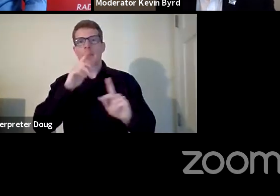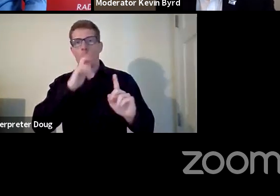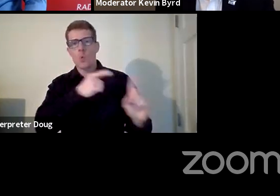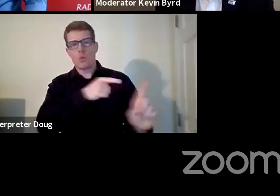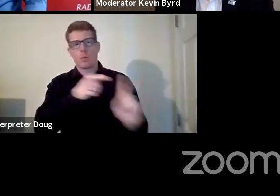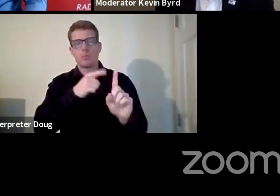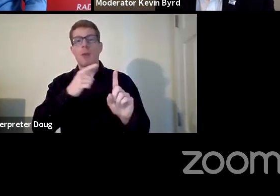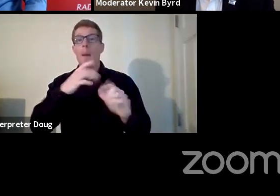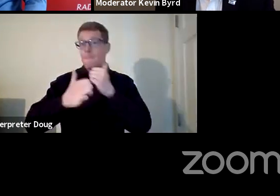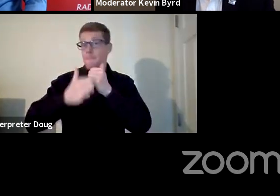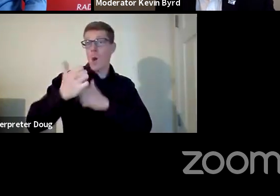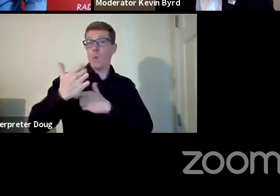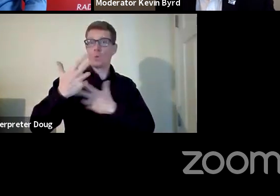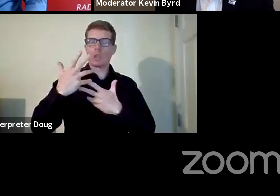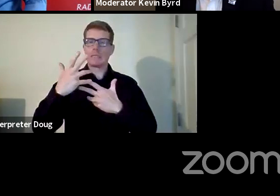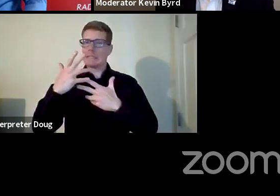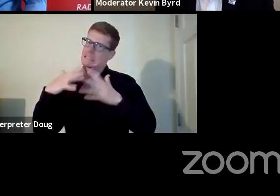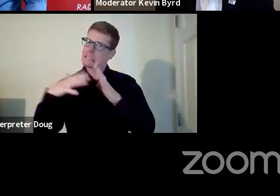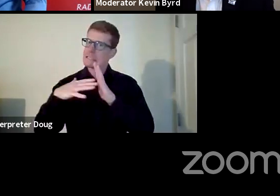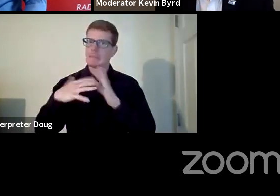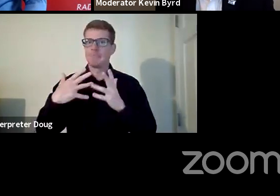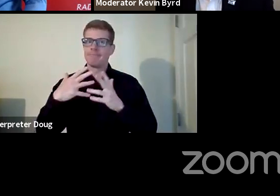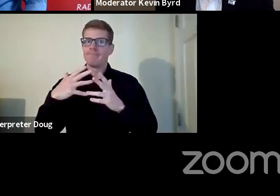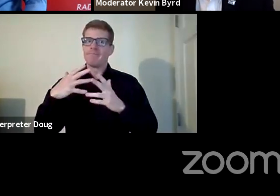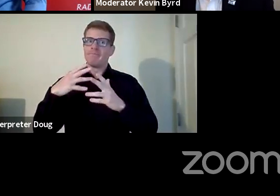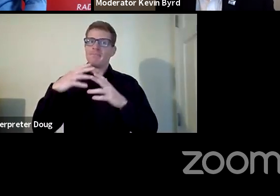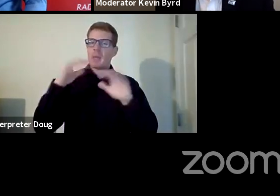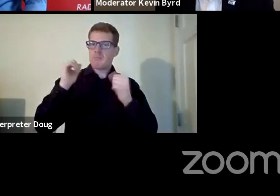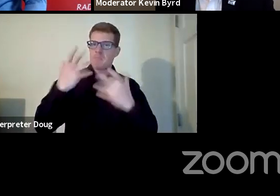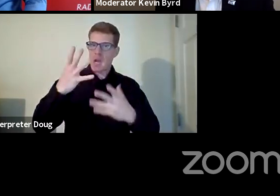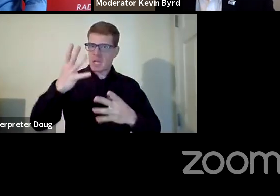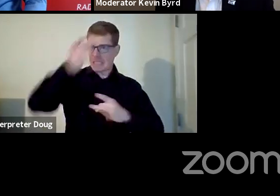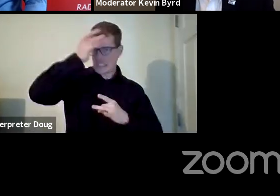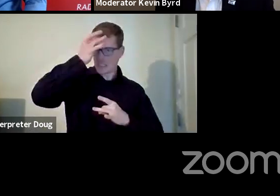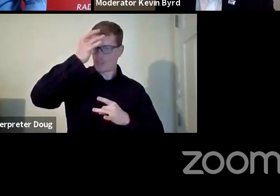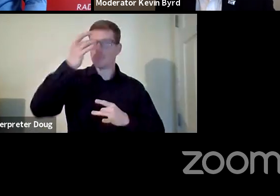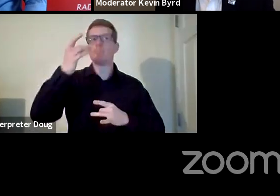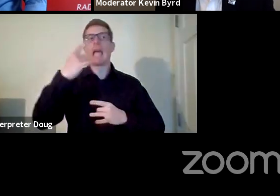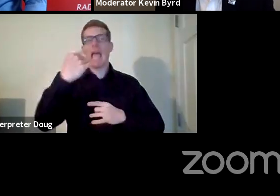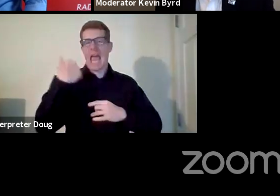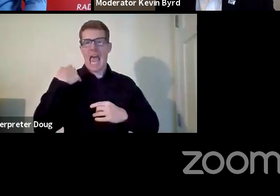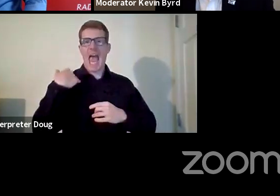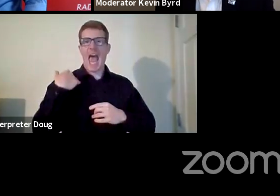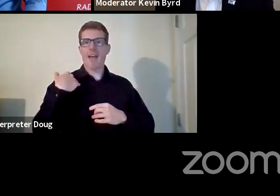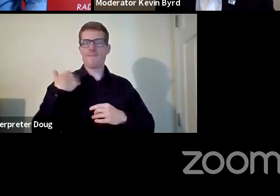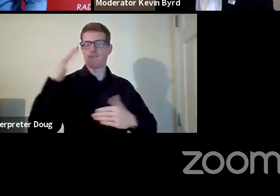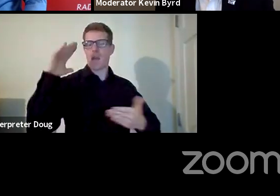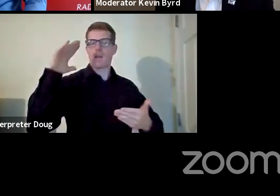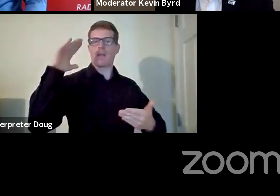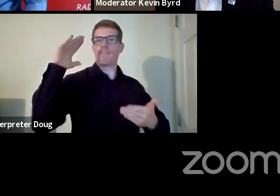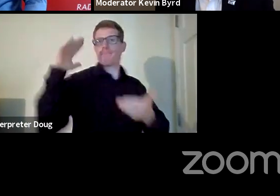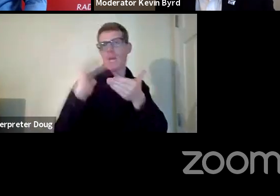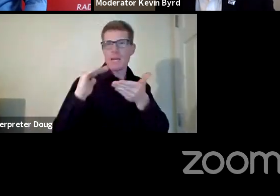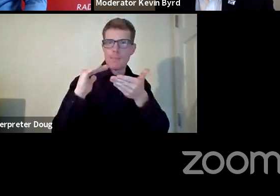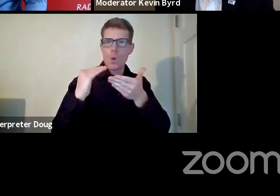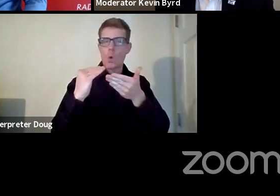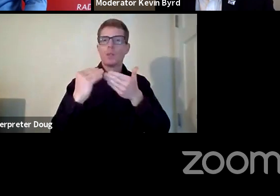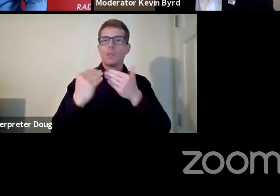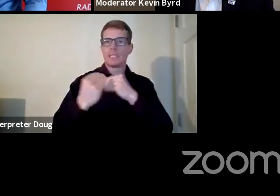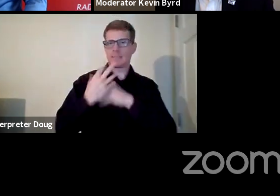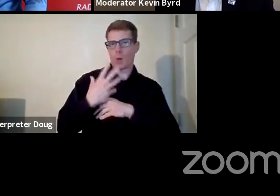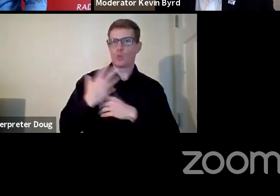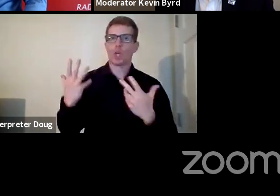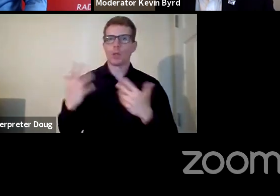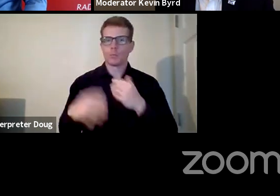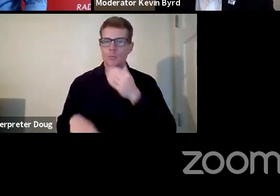have minimal exposure. And we can't make it perfect, but we think we can do a good job if we stay on it. And